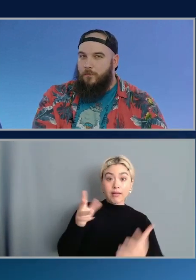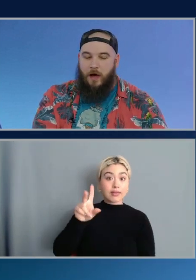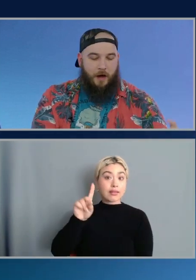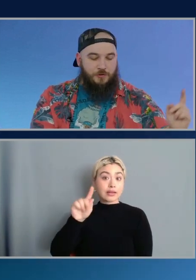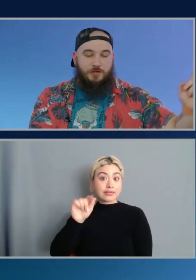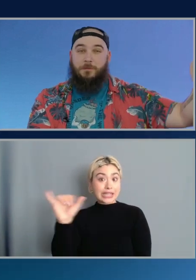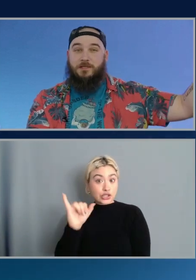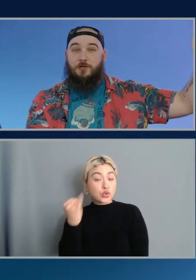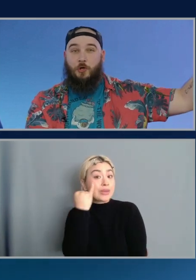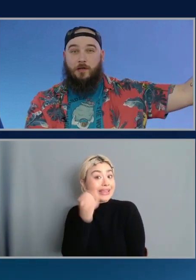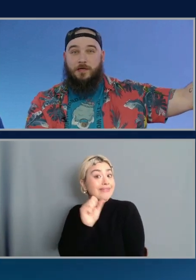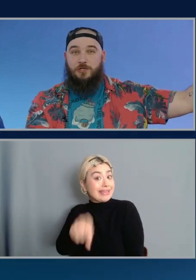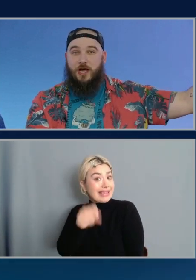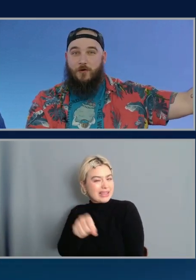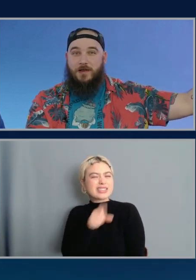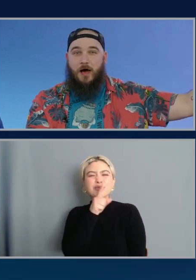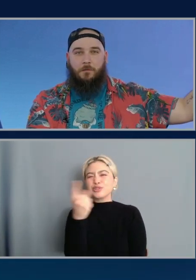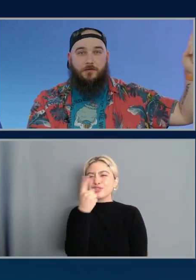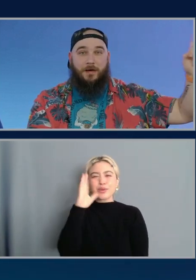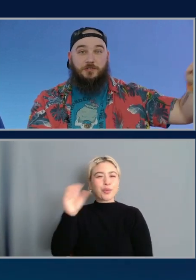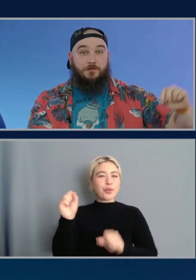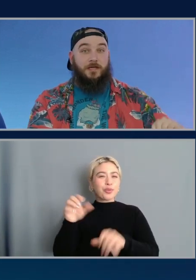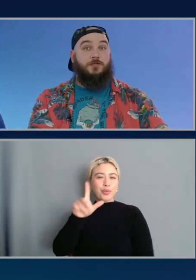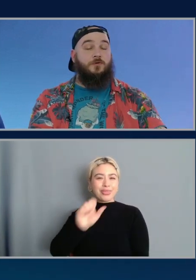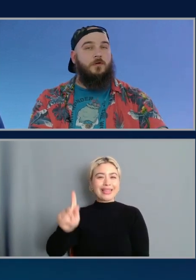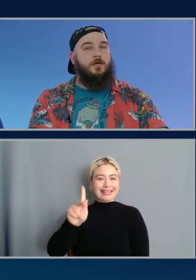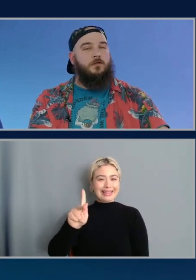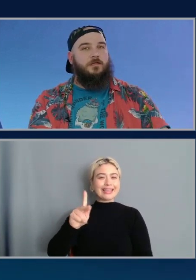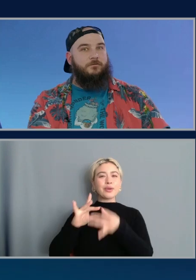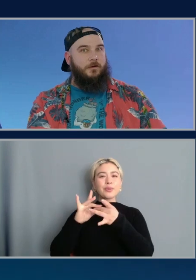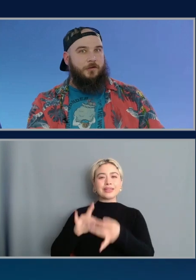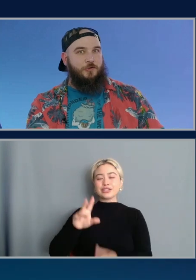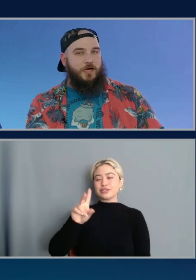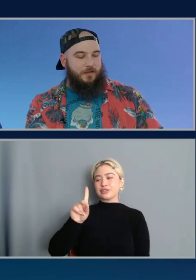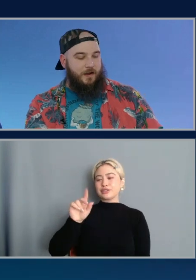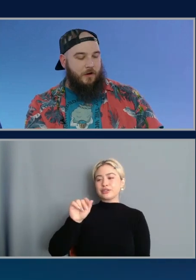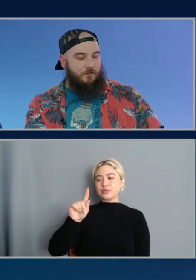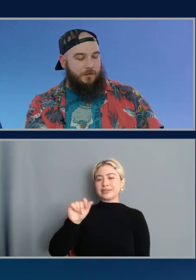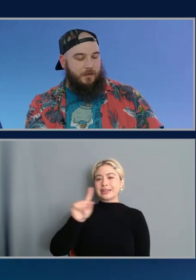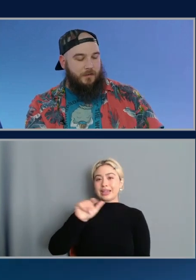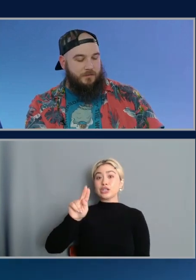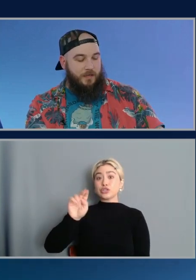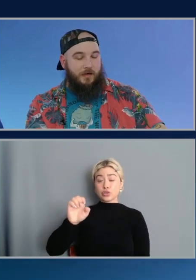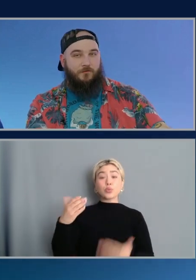do, I'm sure somebody's going to throw a link in the chat right now about Amazon Data Zone. Definitely